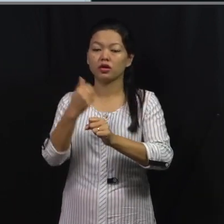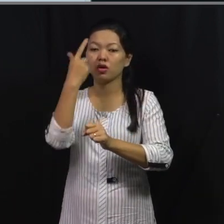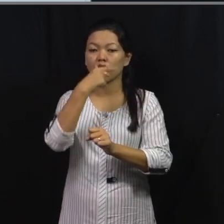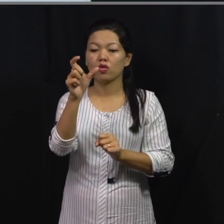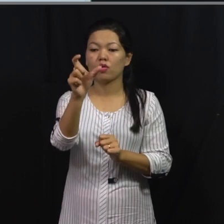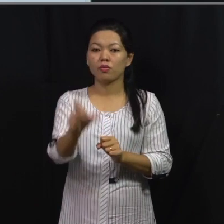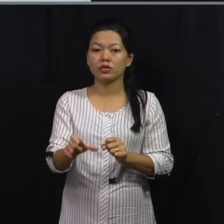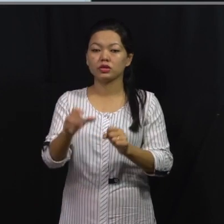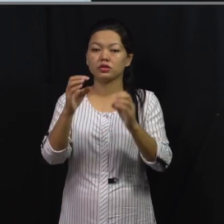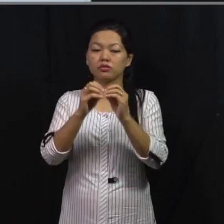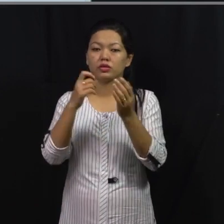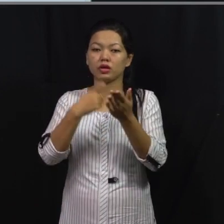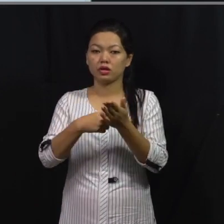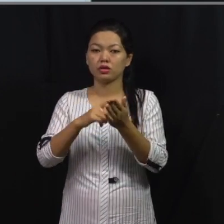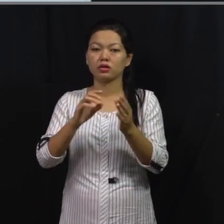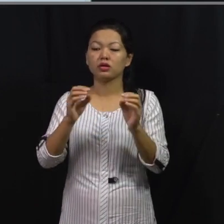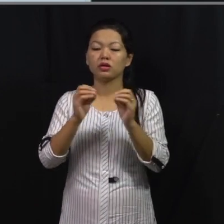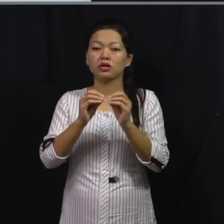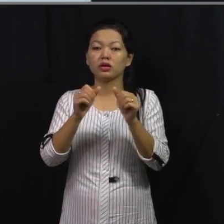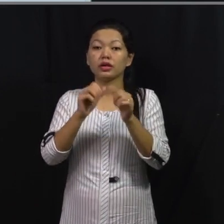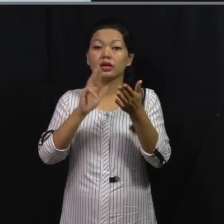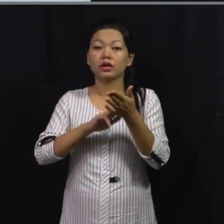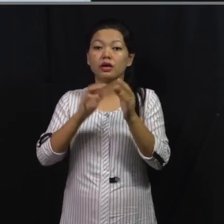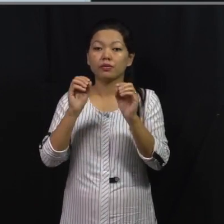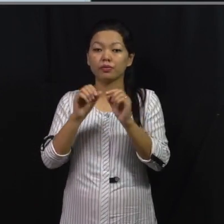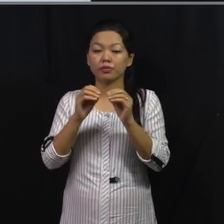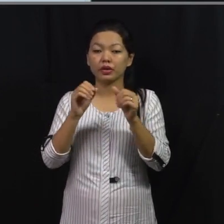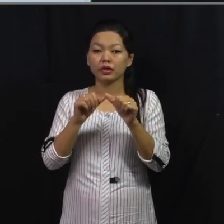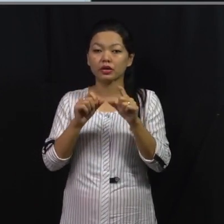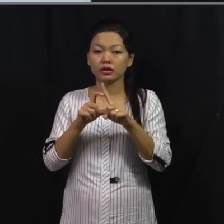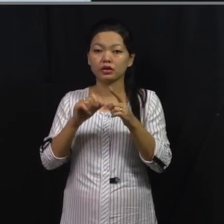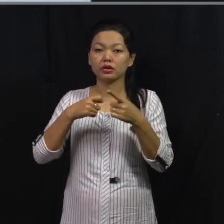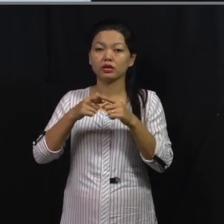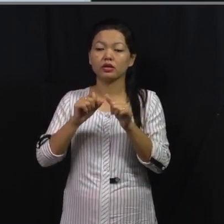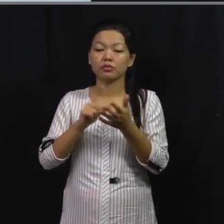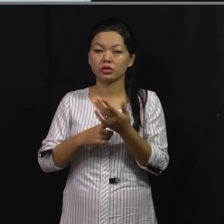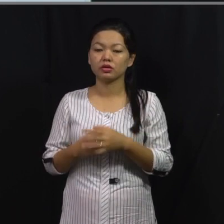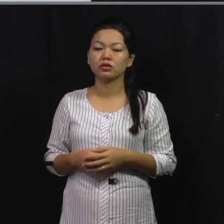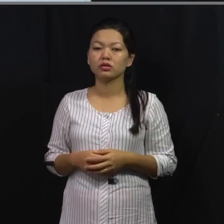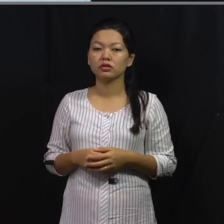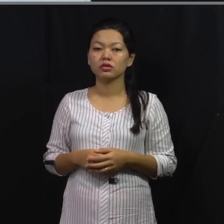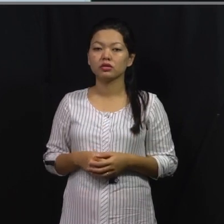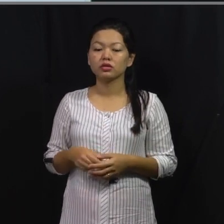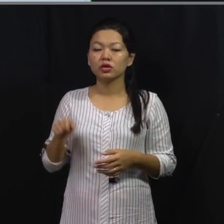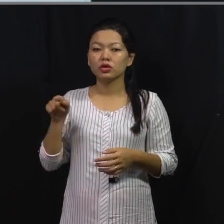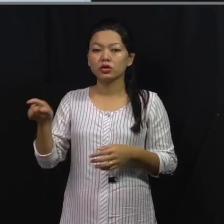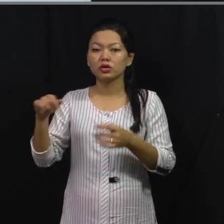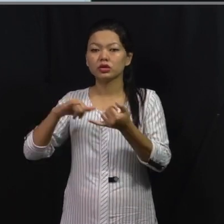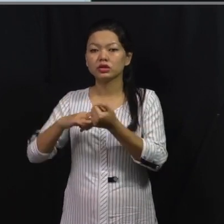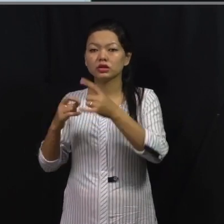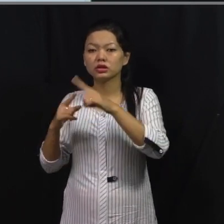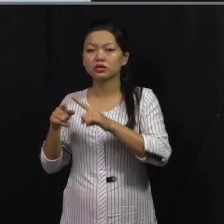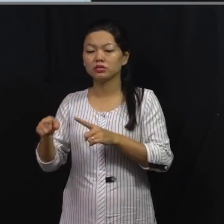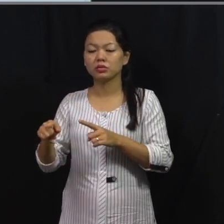not homogeneous group, which means they cannot mix with the other people like the other four castes